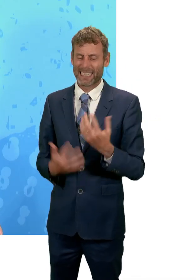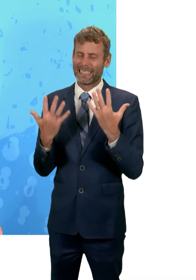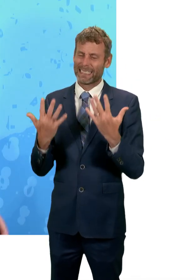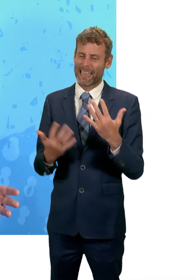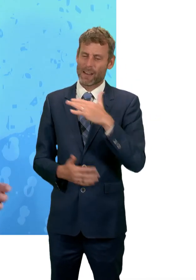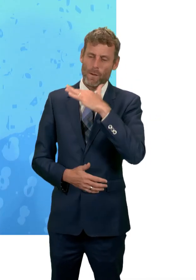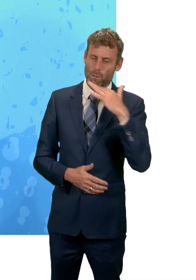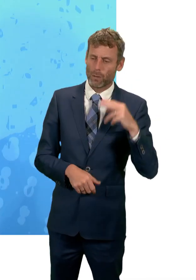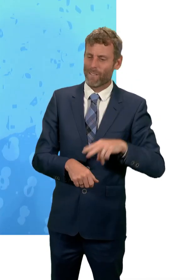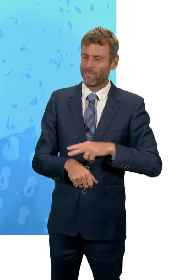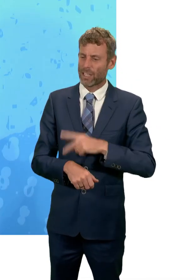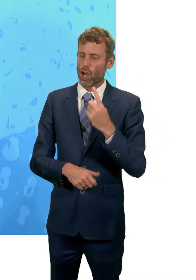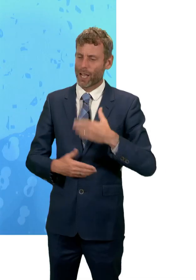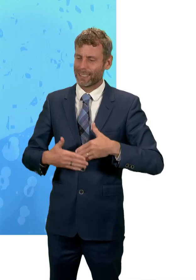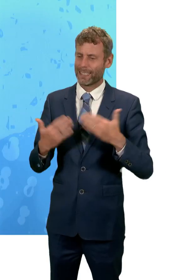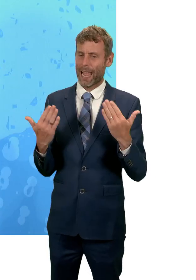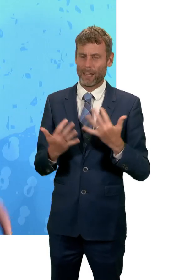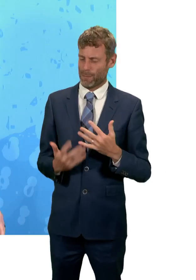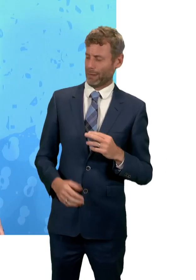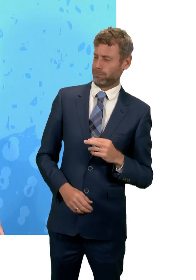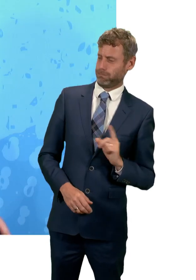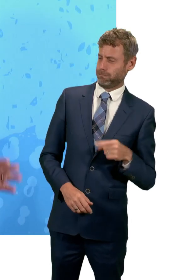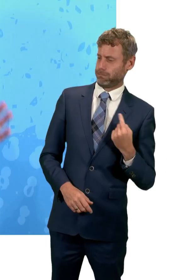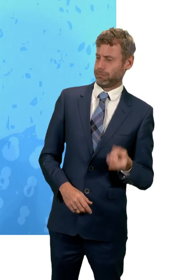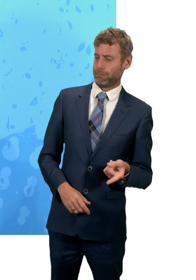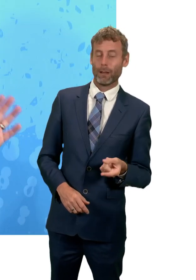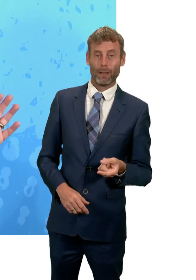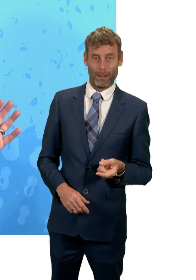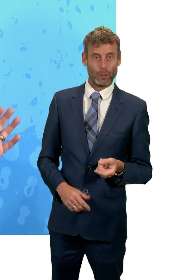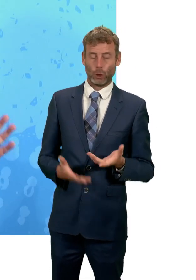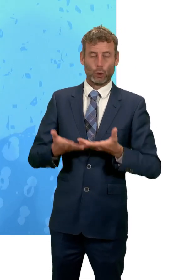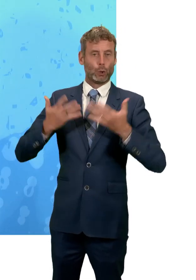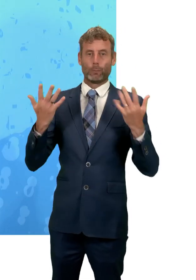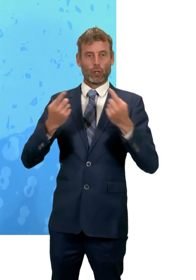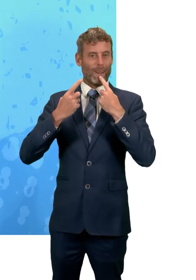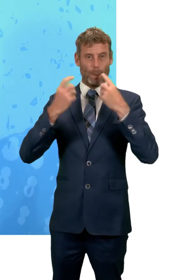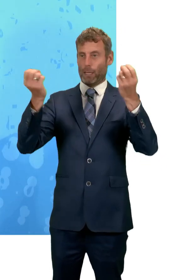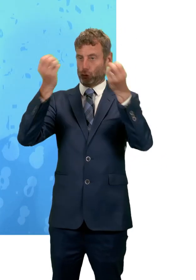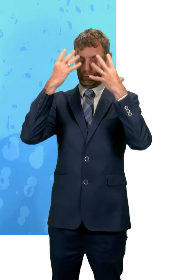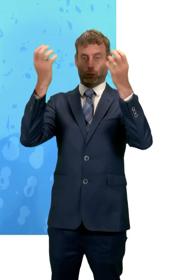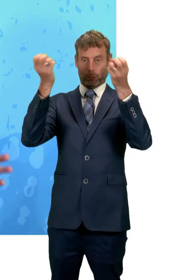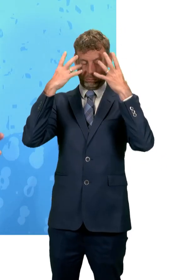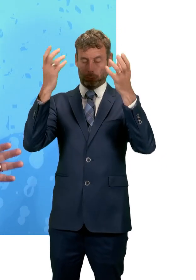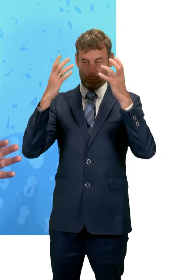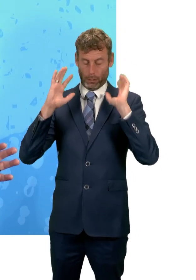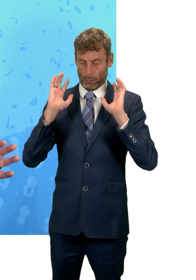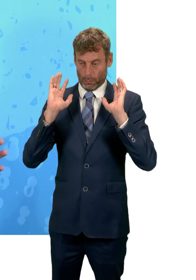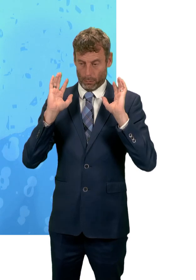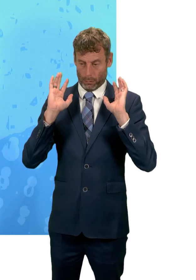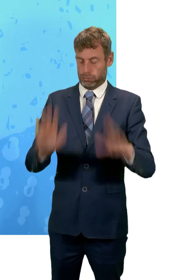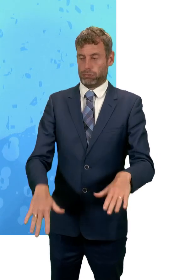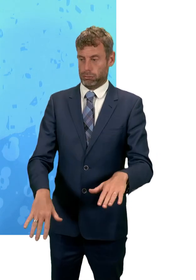out. And it gets to a point where people just go, do you know what? It's just too much. I'm just going to do what I do. You